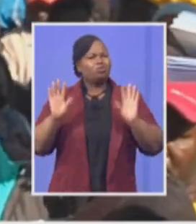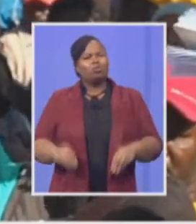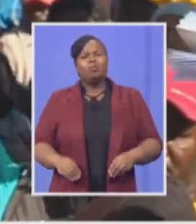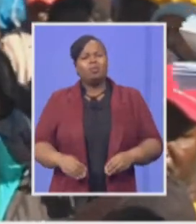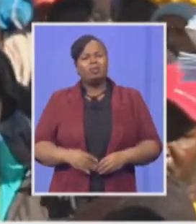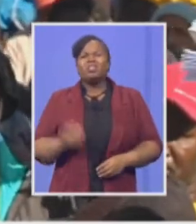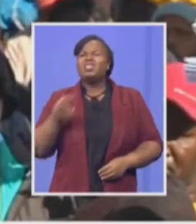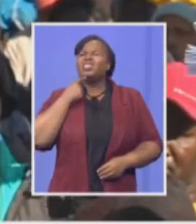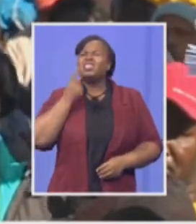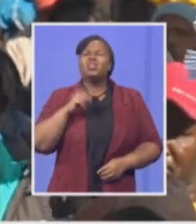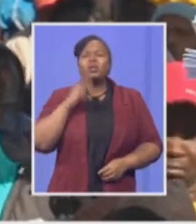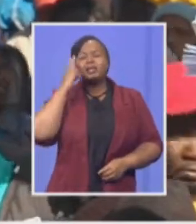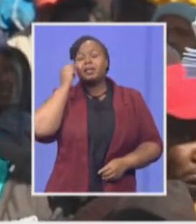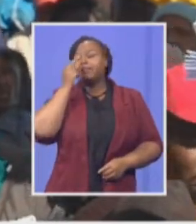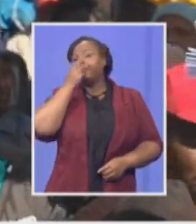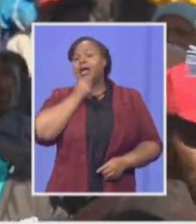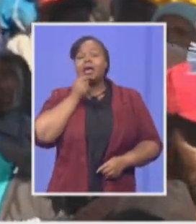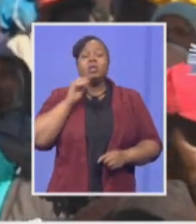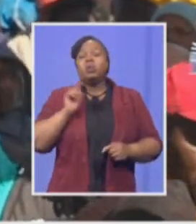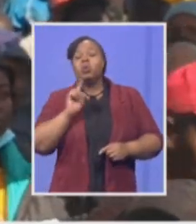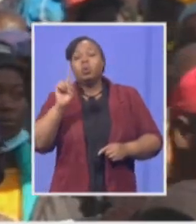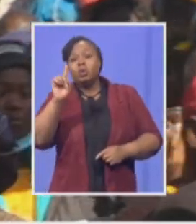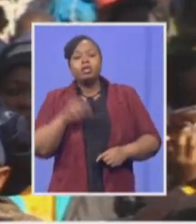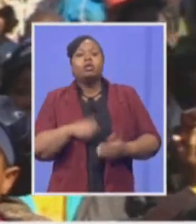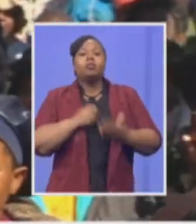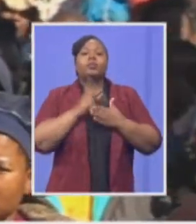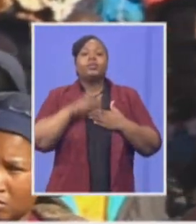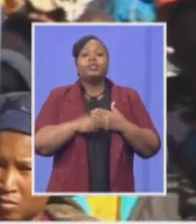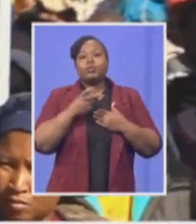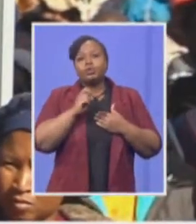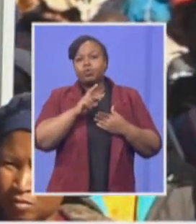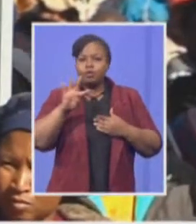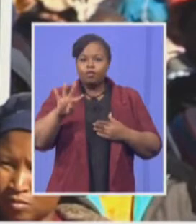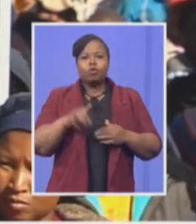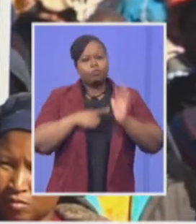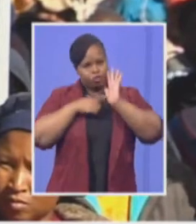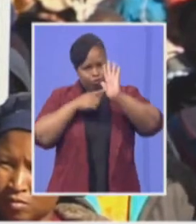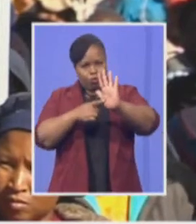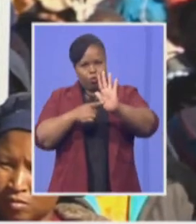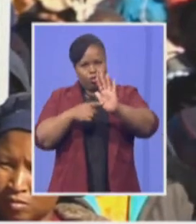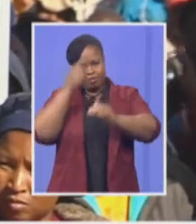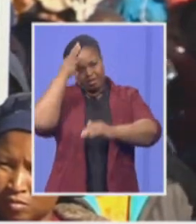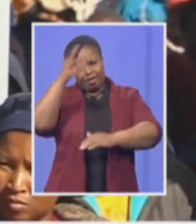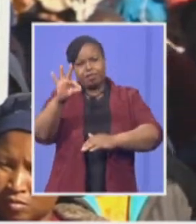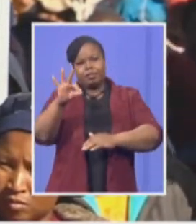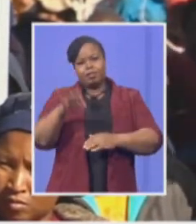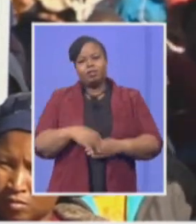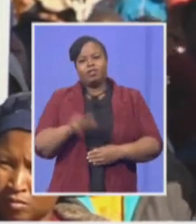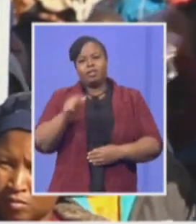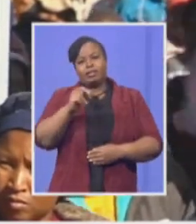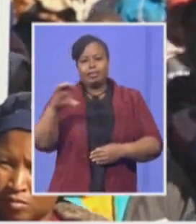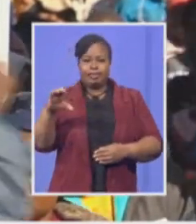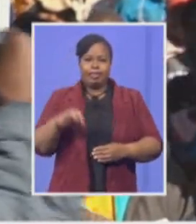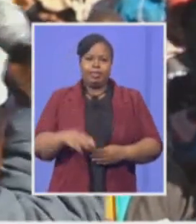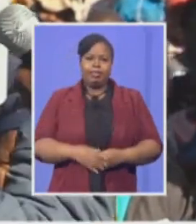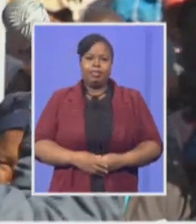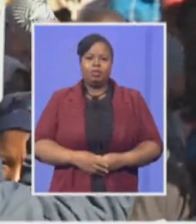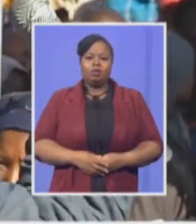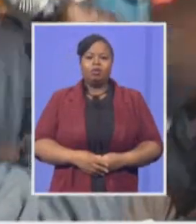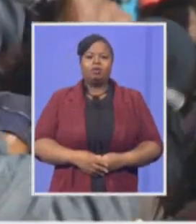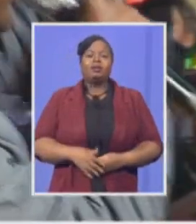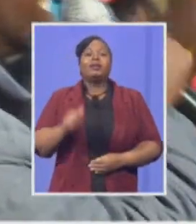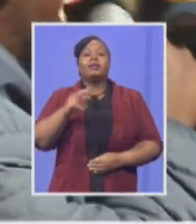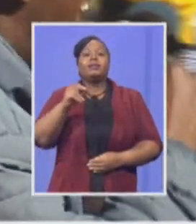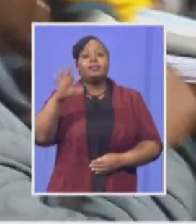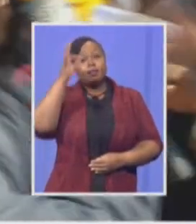you call a blind loyalty. Come Project 2024. You must show the government of the ANC, the government of the